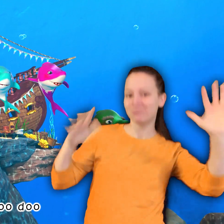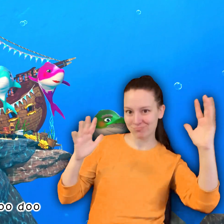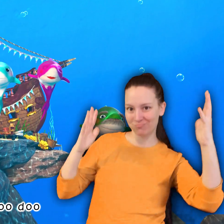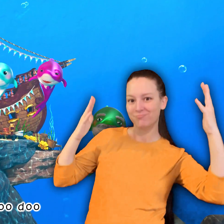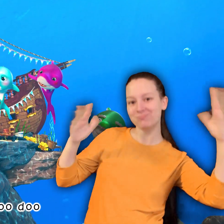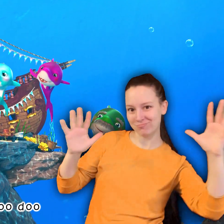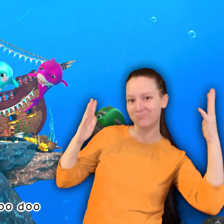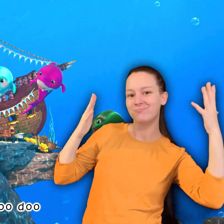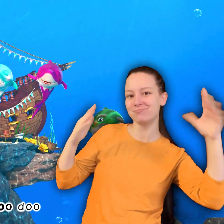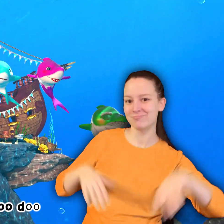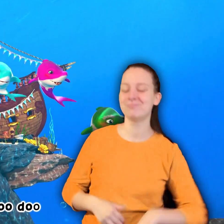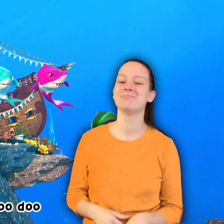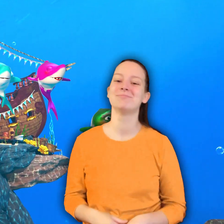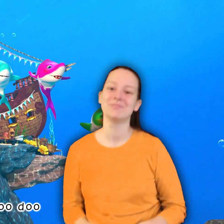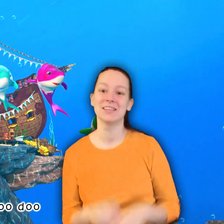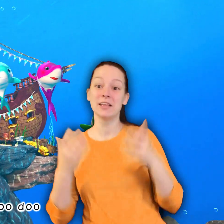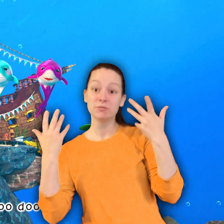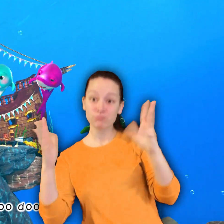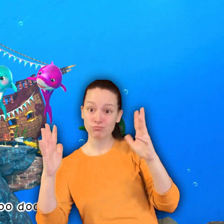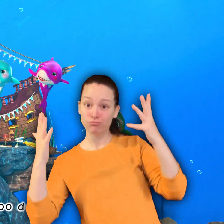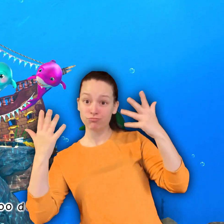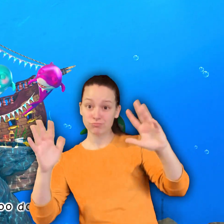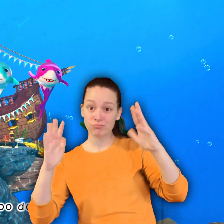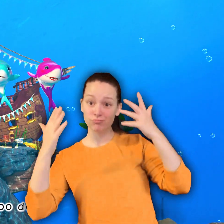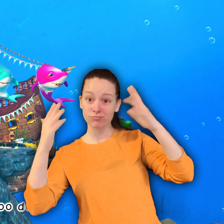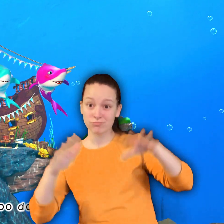it's the energy